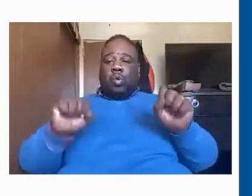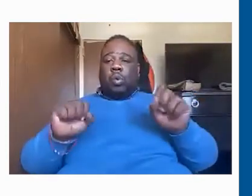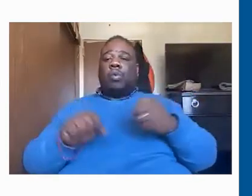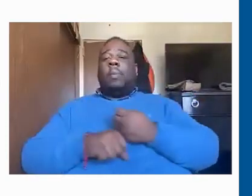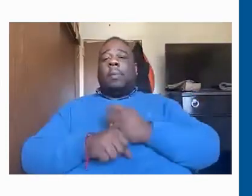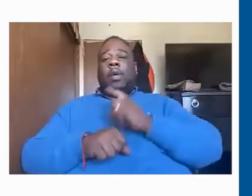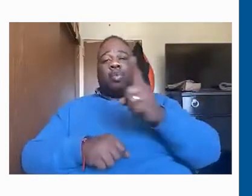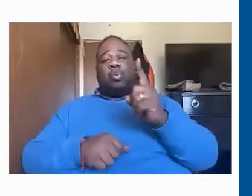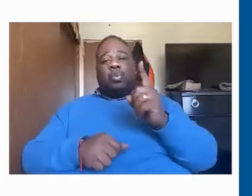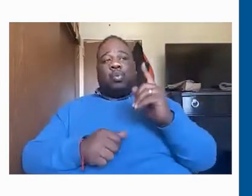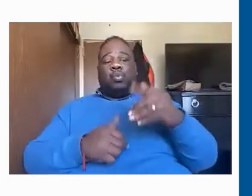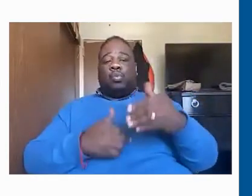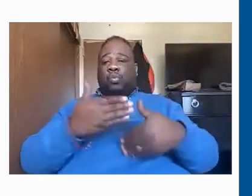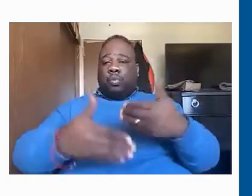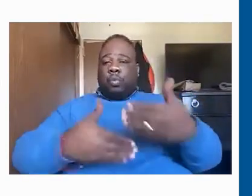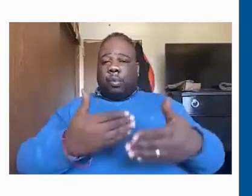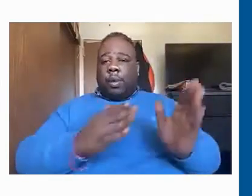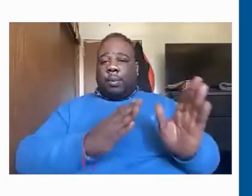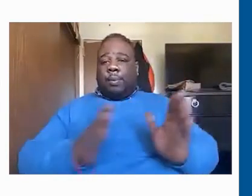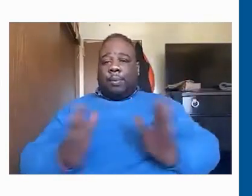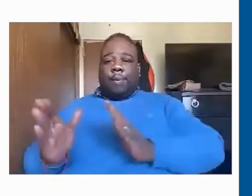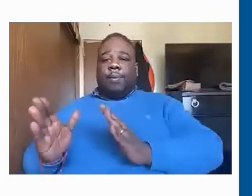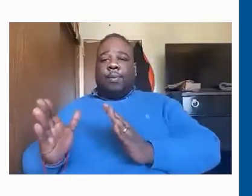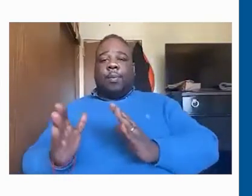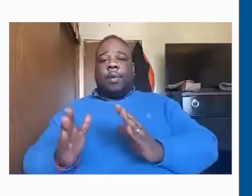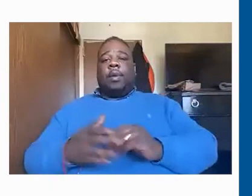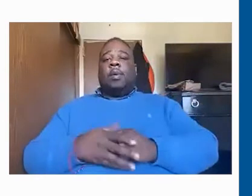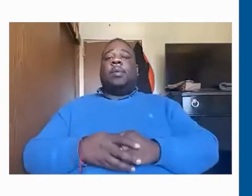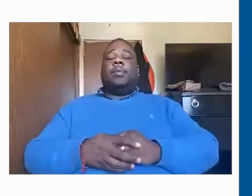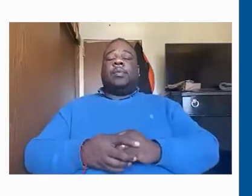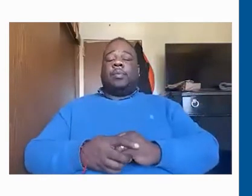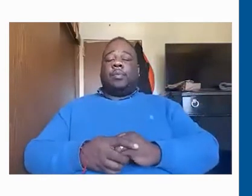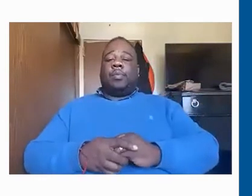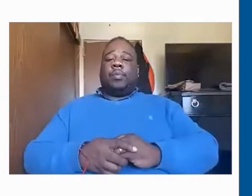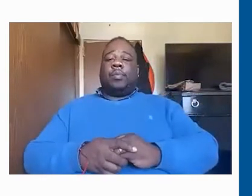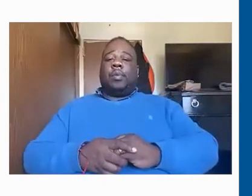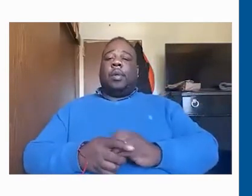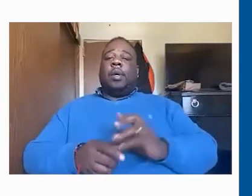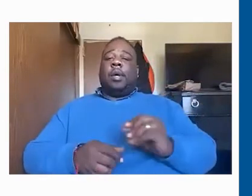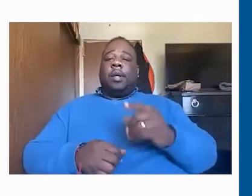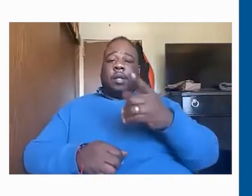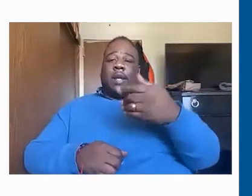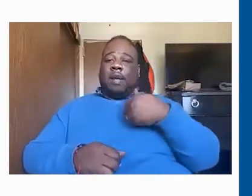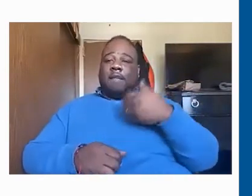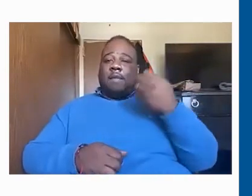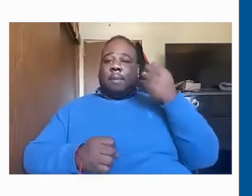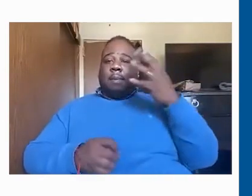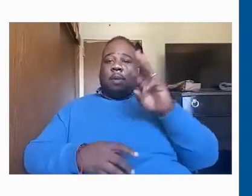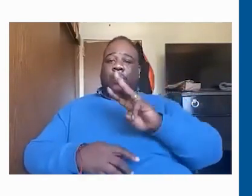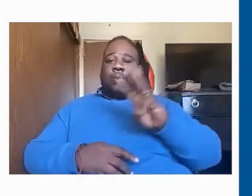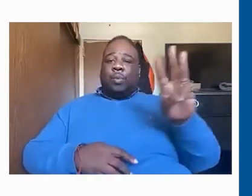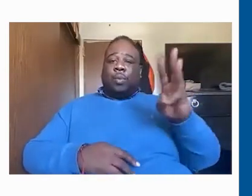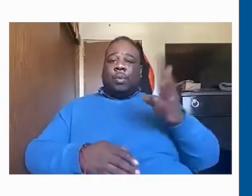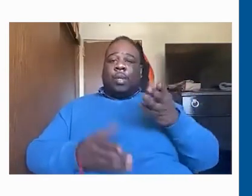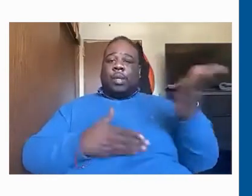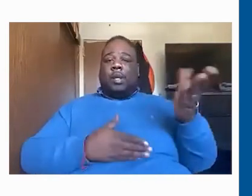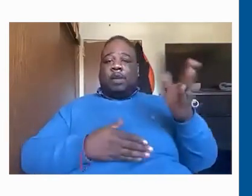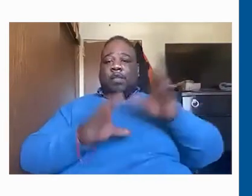knowing the closest evacuation center that has those accommodations, which I mentioned previously.